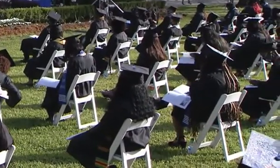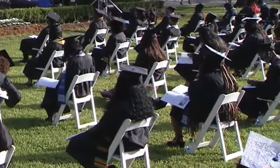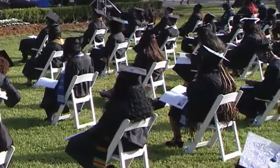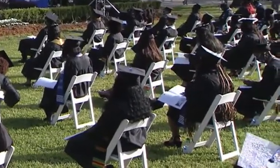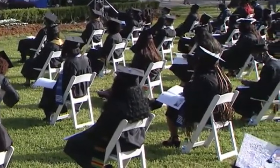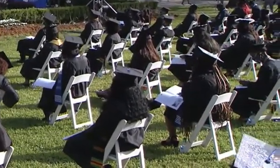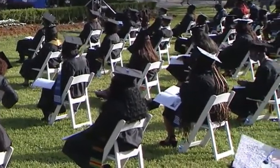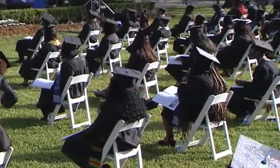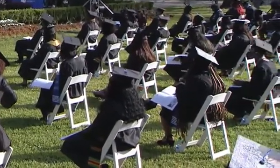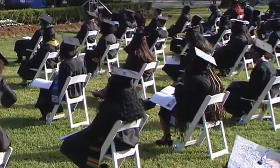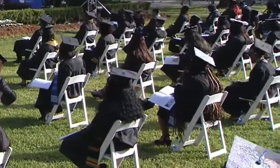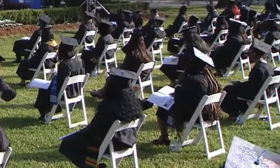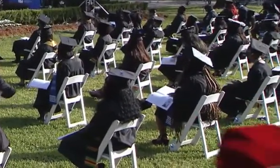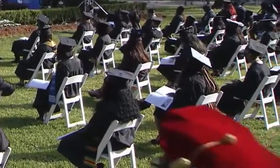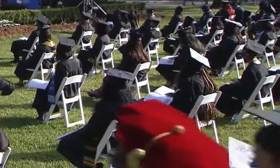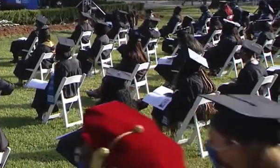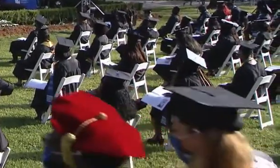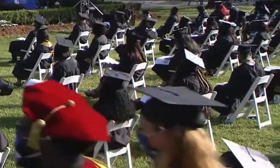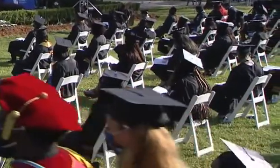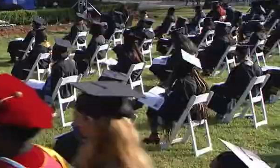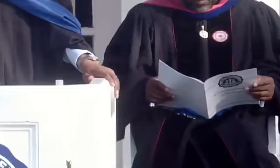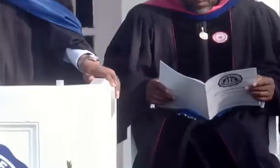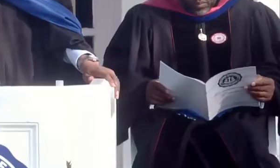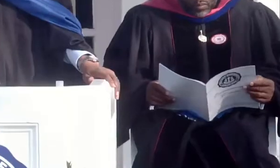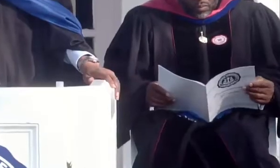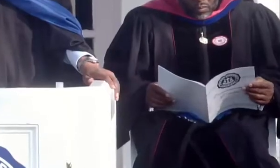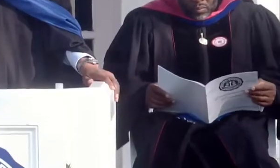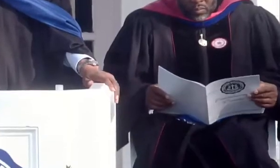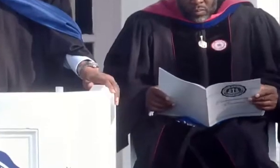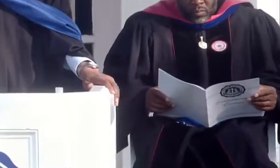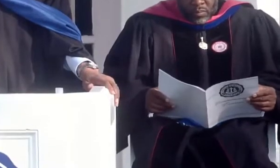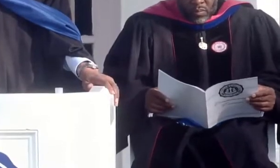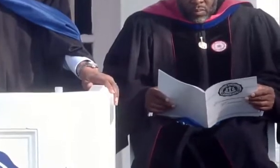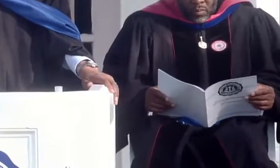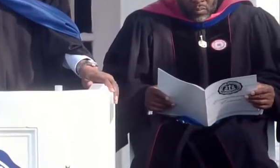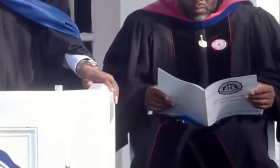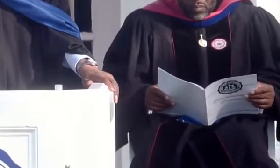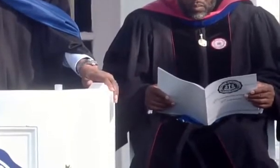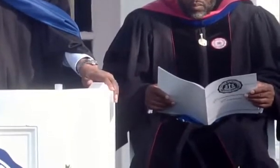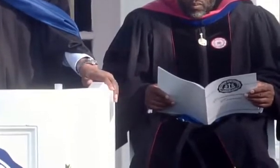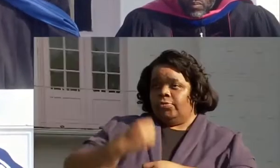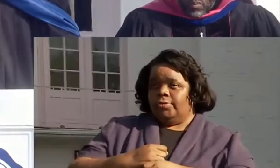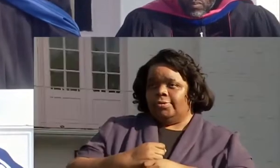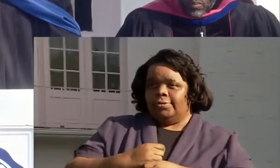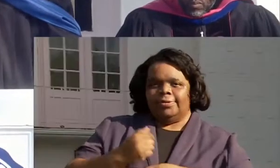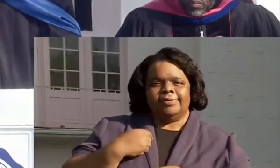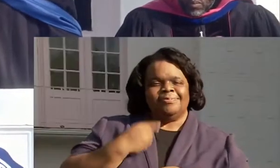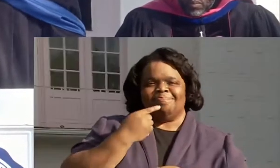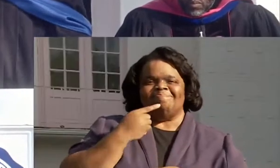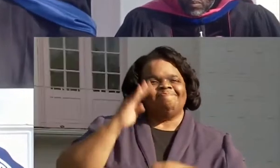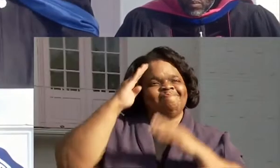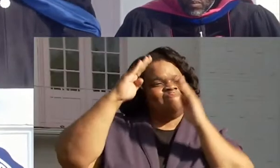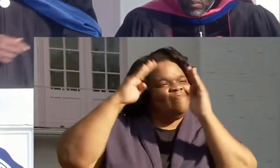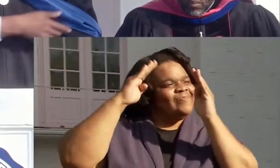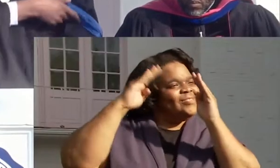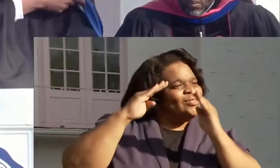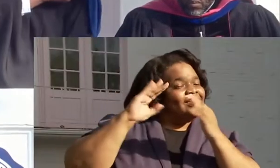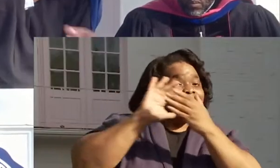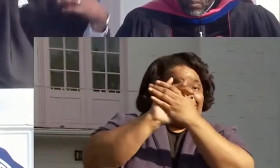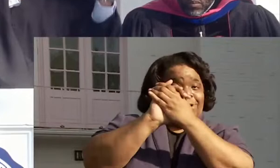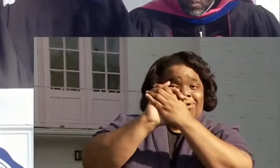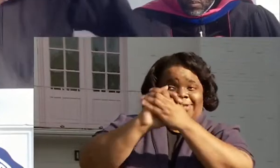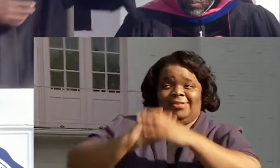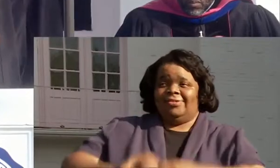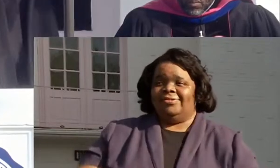Good morning. On behalf of the Dillard University Board of Trustees, I extend greetings and